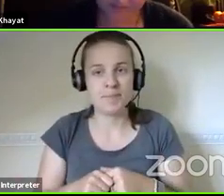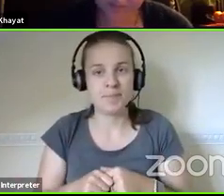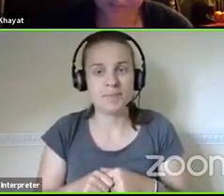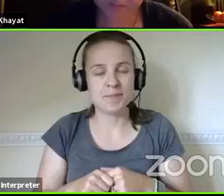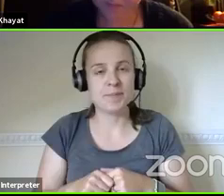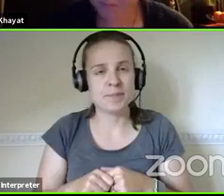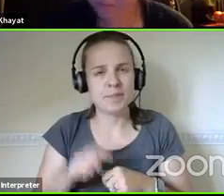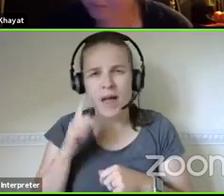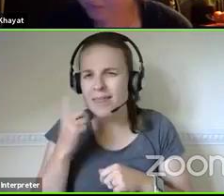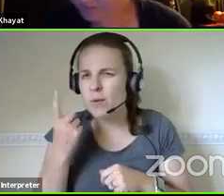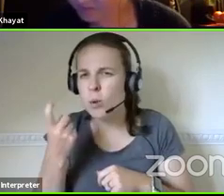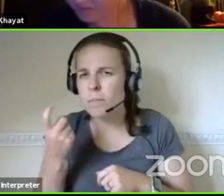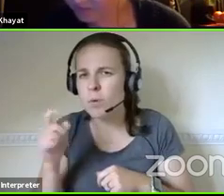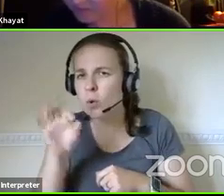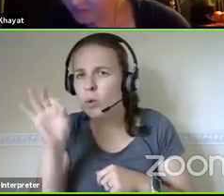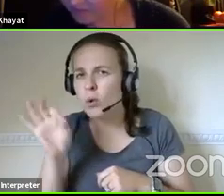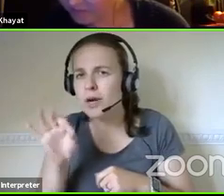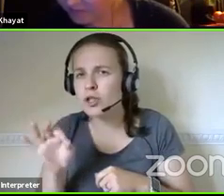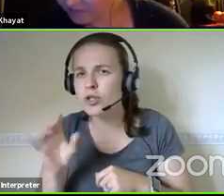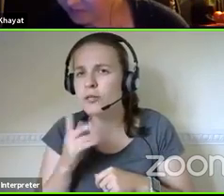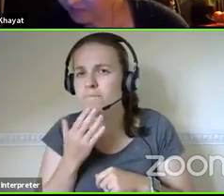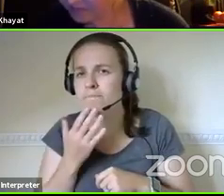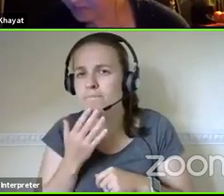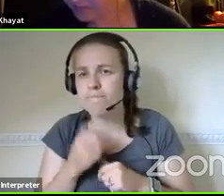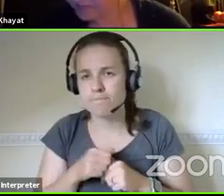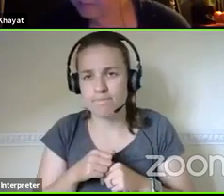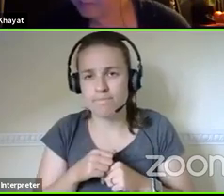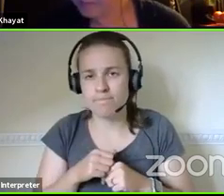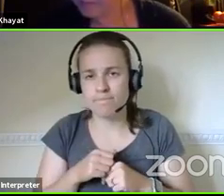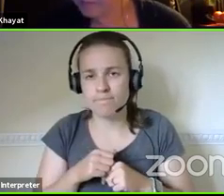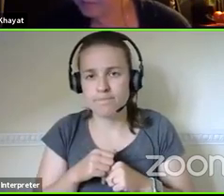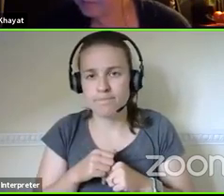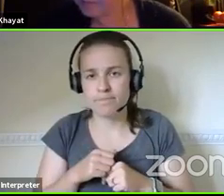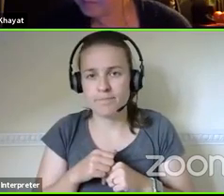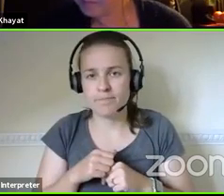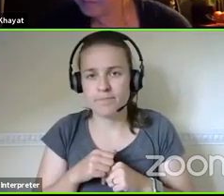I think there was one more question appeared.